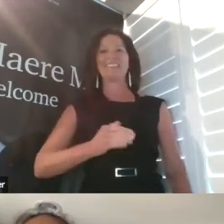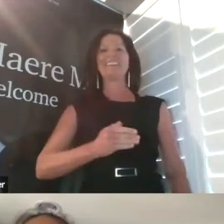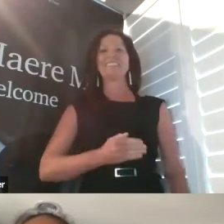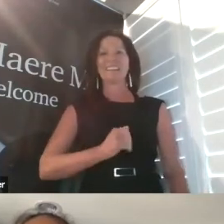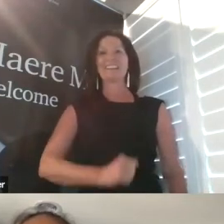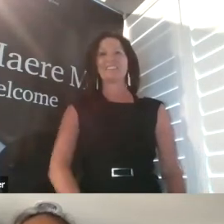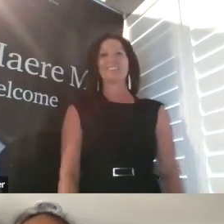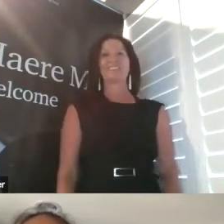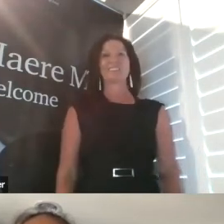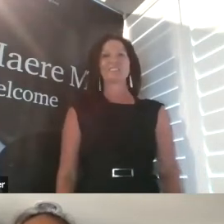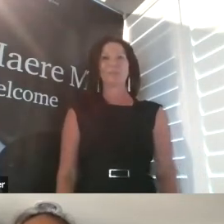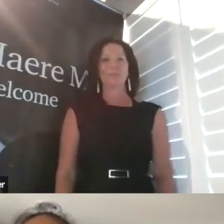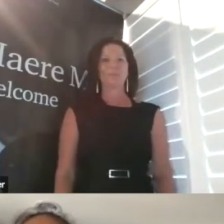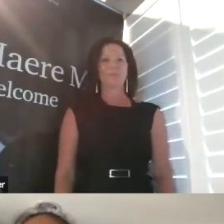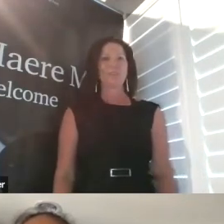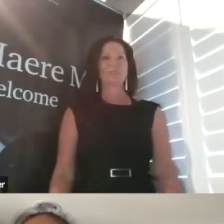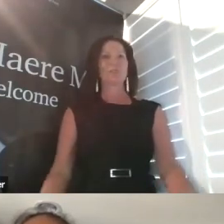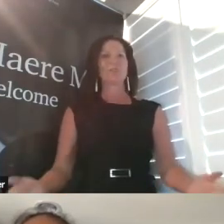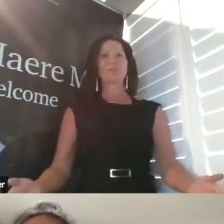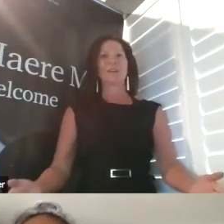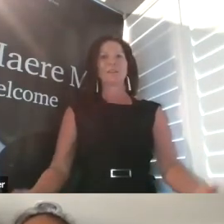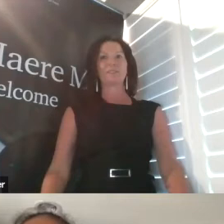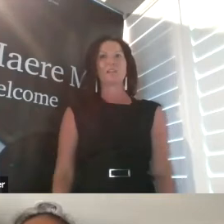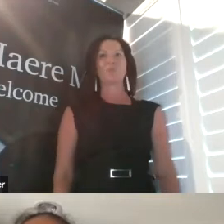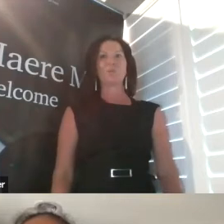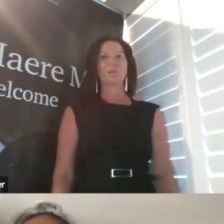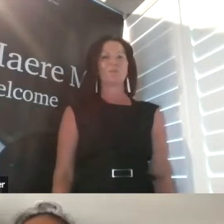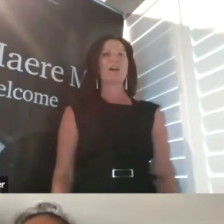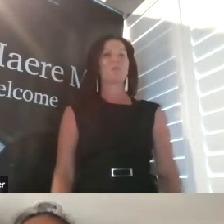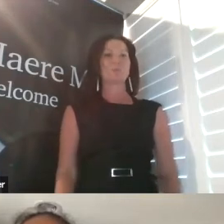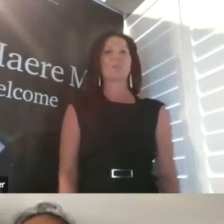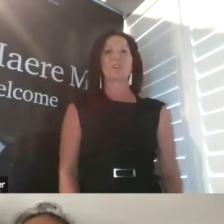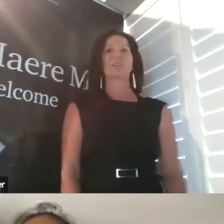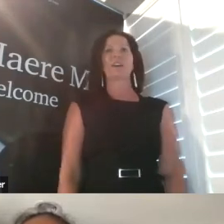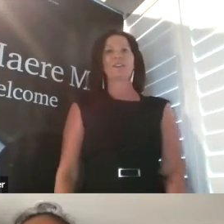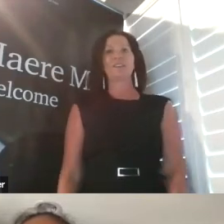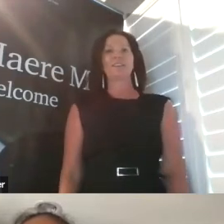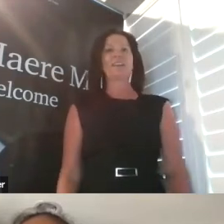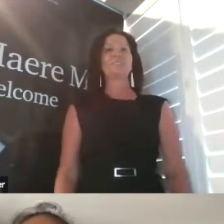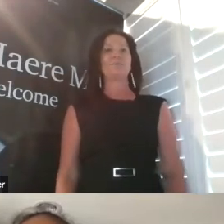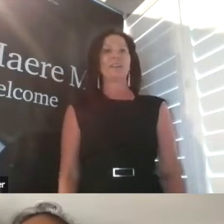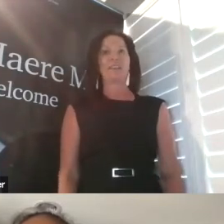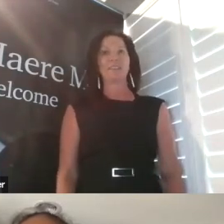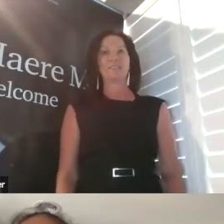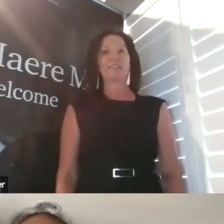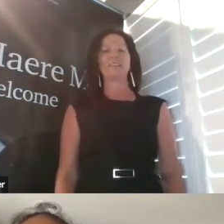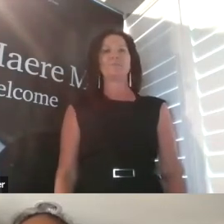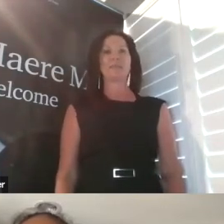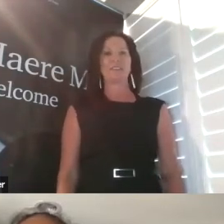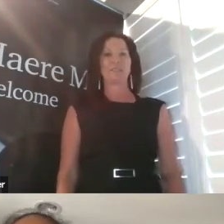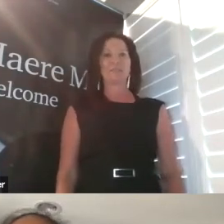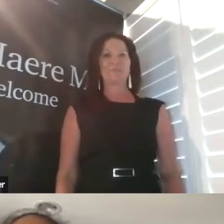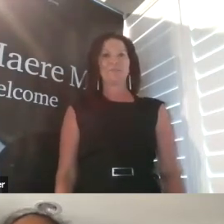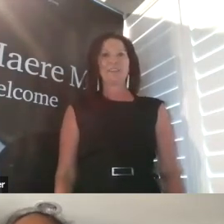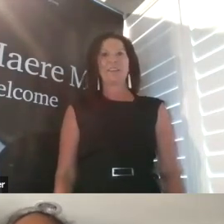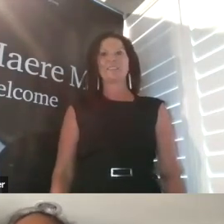koutou, tēnā koutou katoa. Tokorua, nā kōrero āroto rata, kei te mihi, kei te